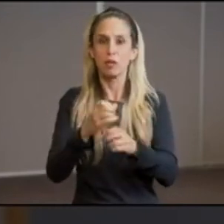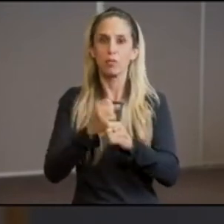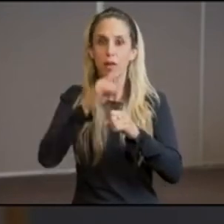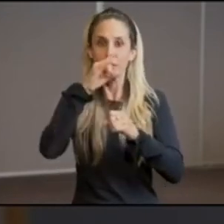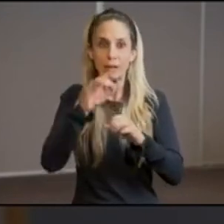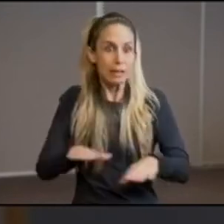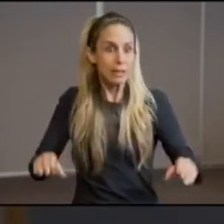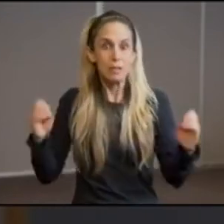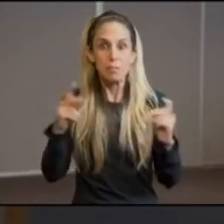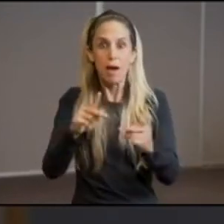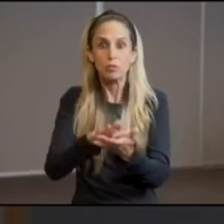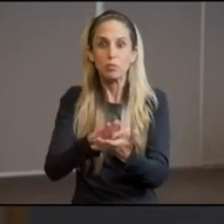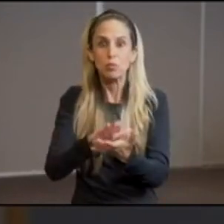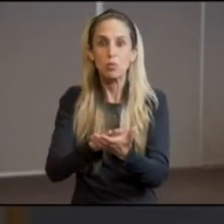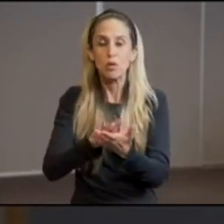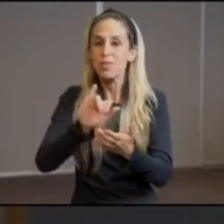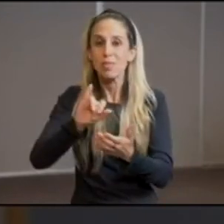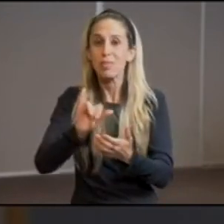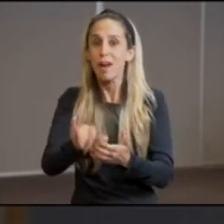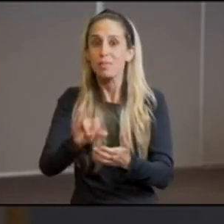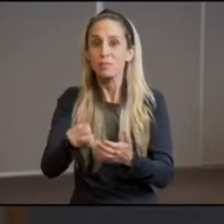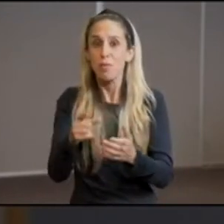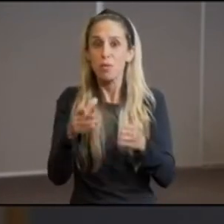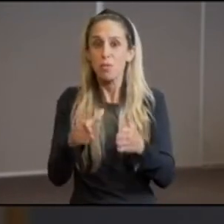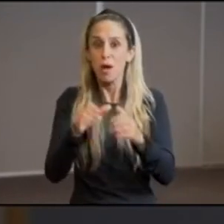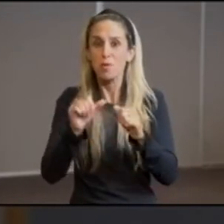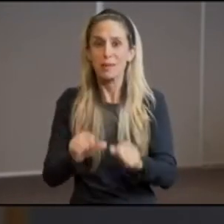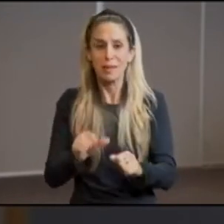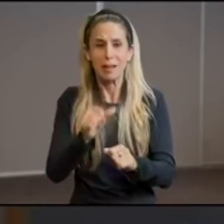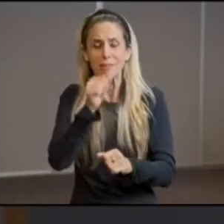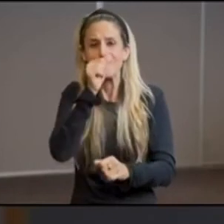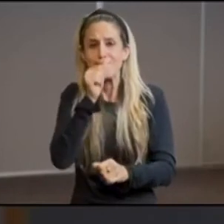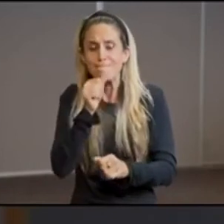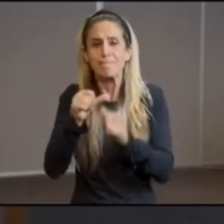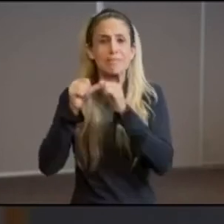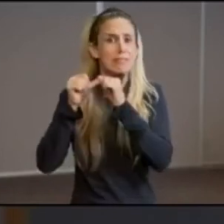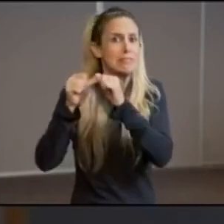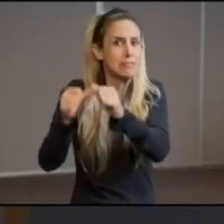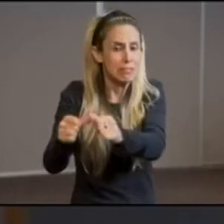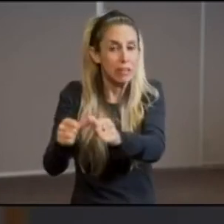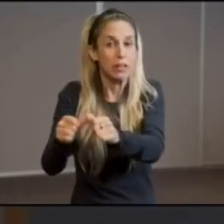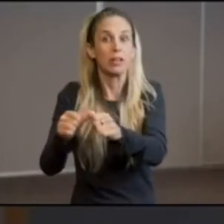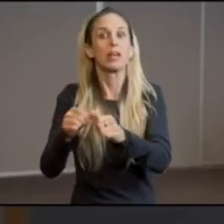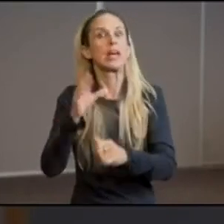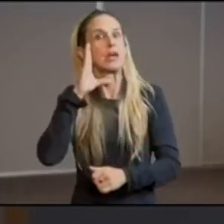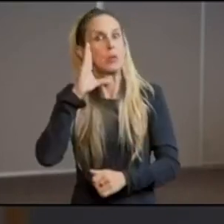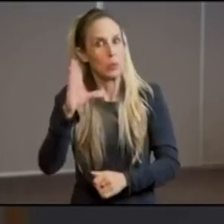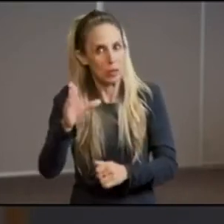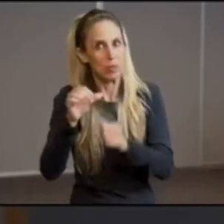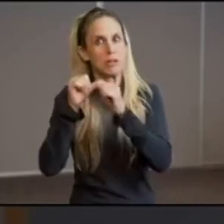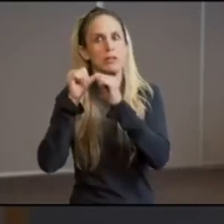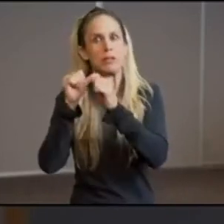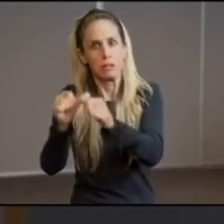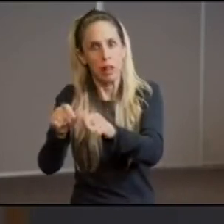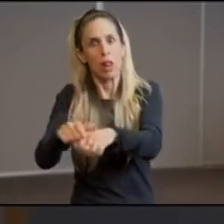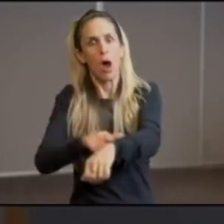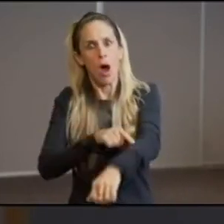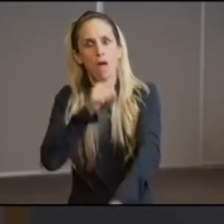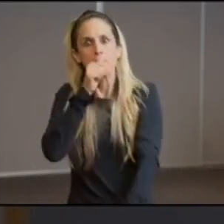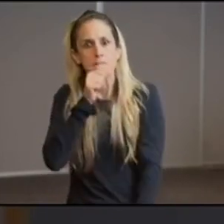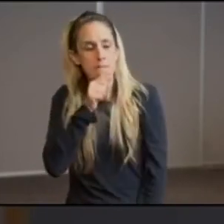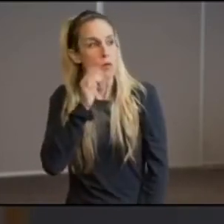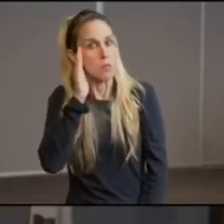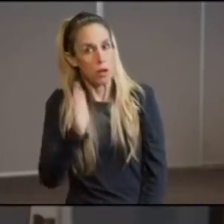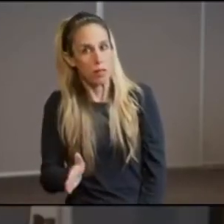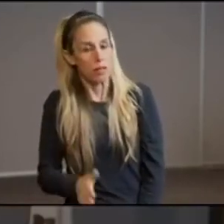school. That is the only way we're going to get through this long haul, and it is going to be a long haul. Thank you.